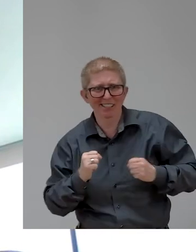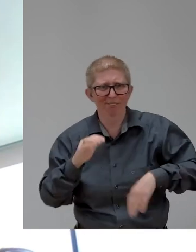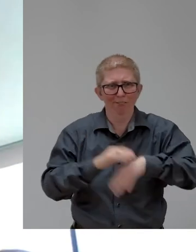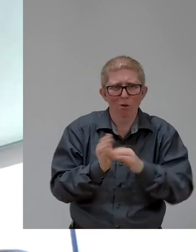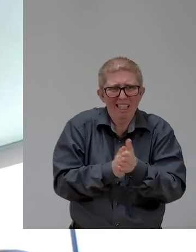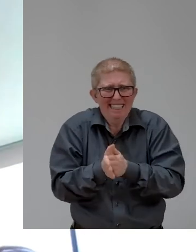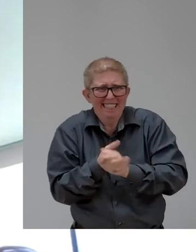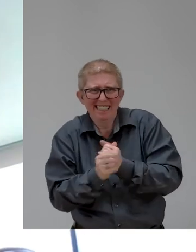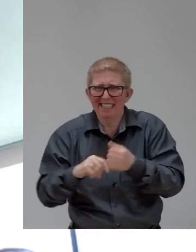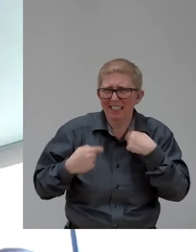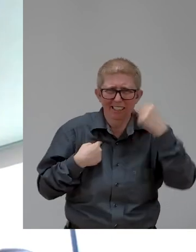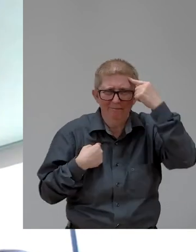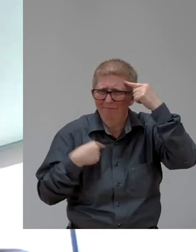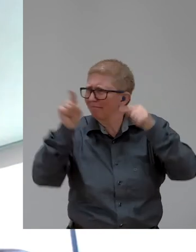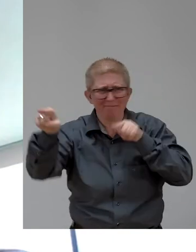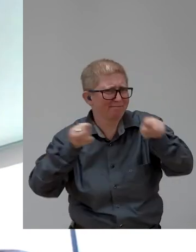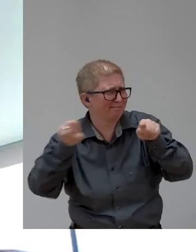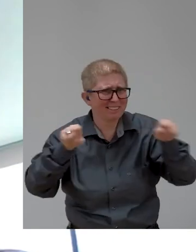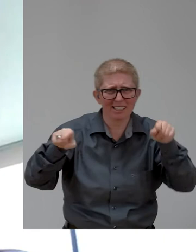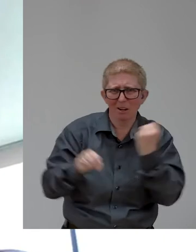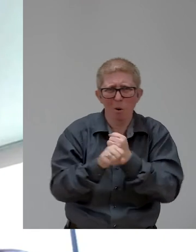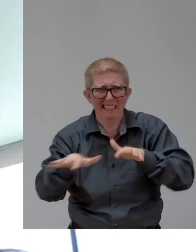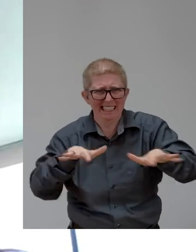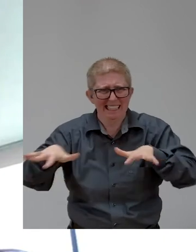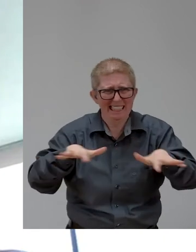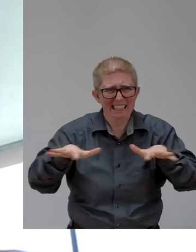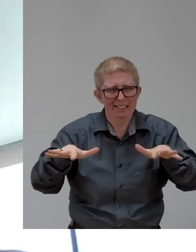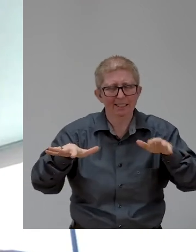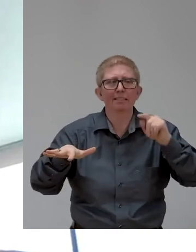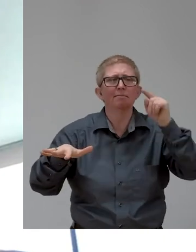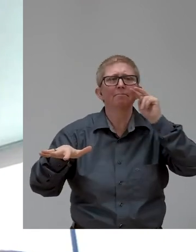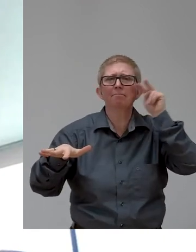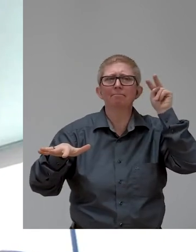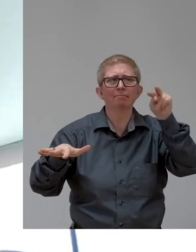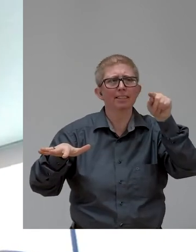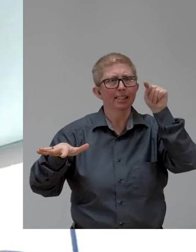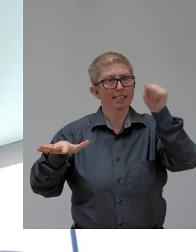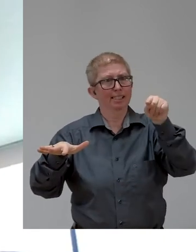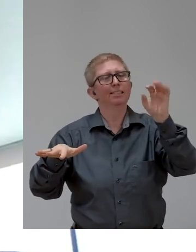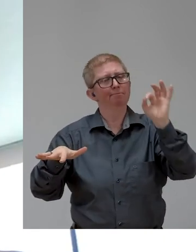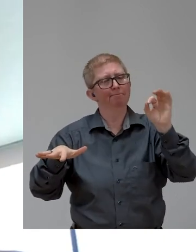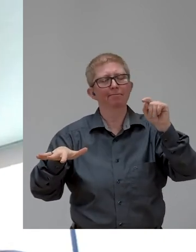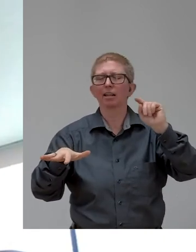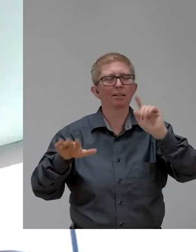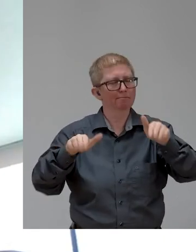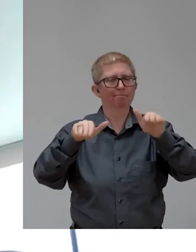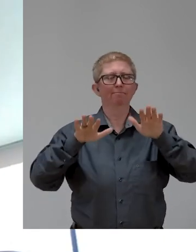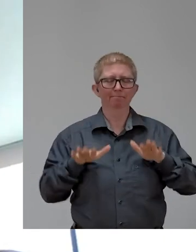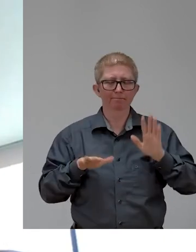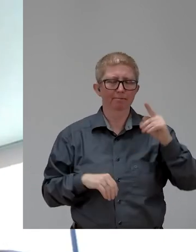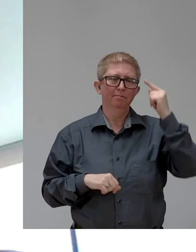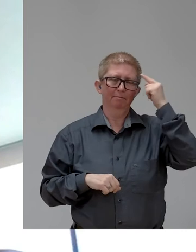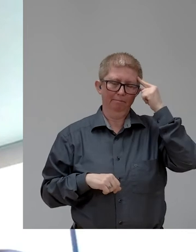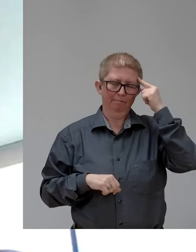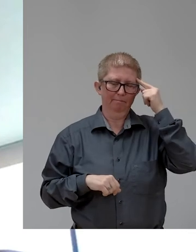wonderful. But we have to be realistic about our capacity to replicate, so we have to choose. So in this sense,